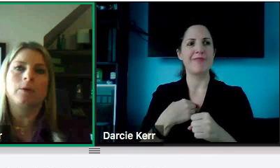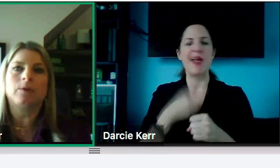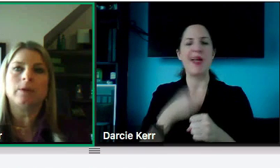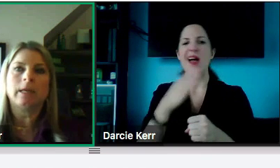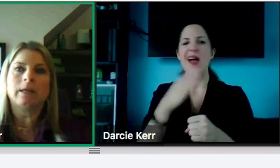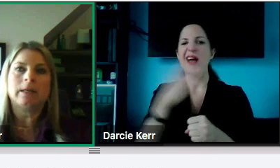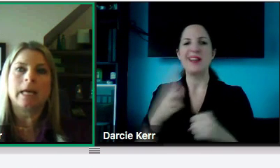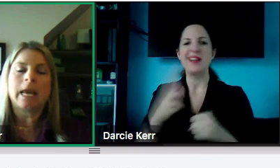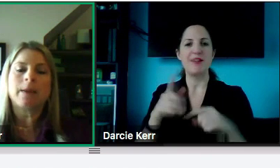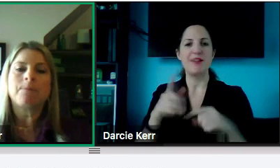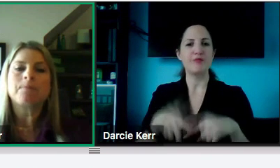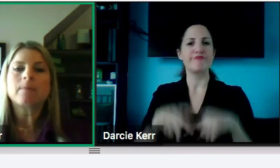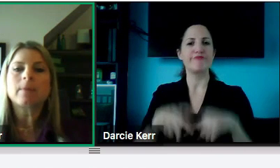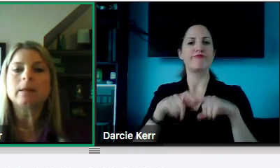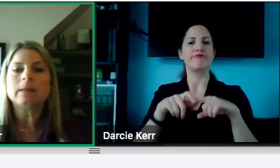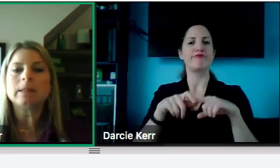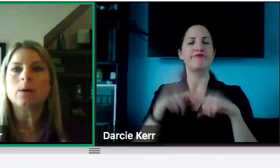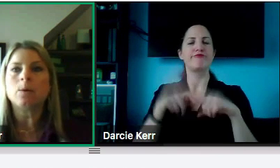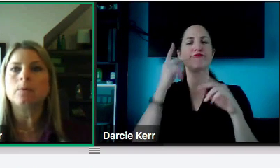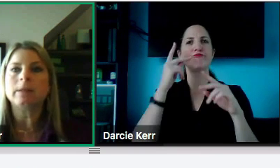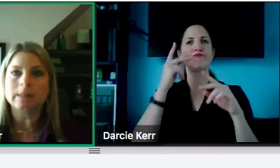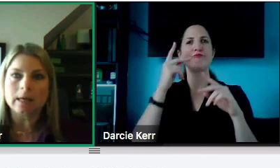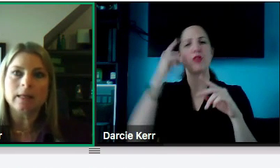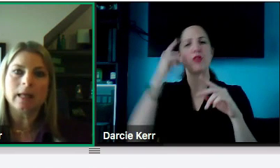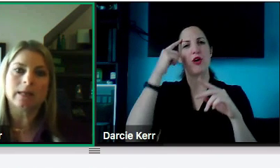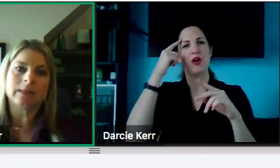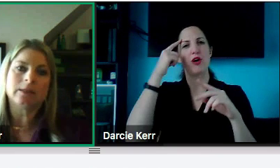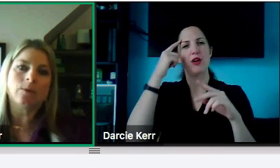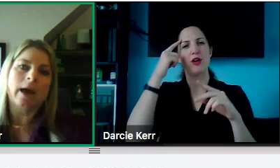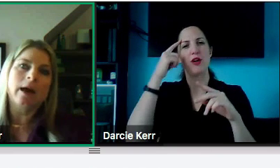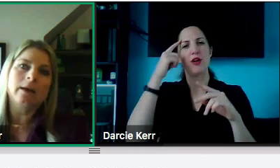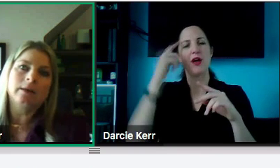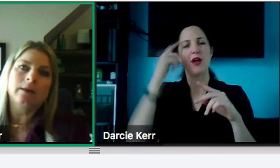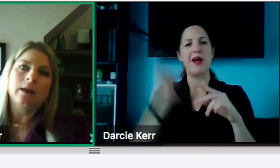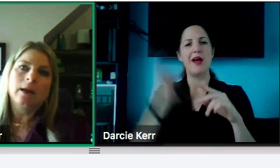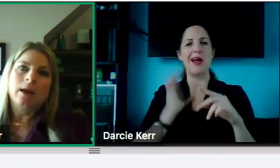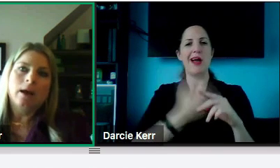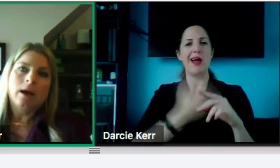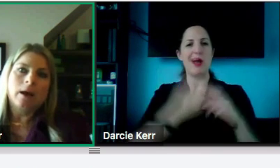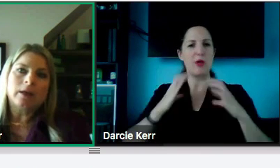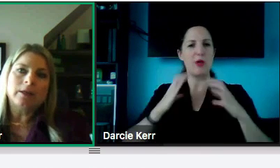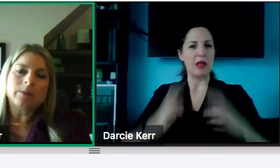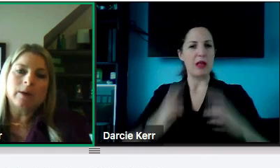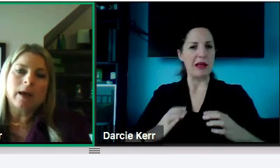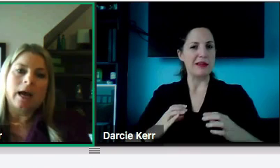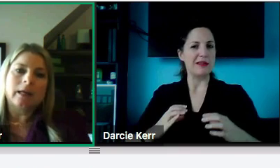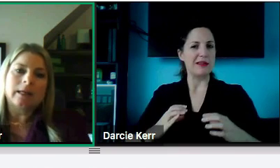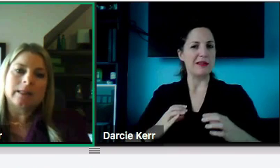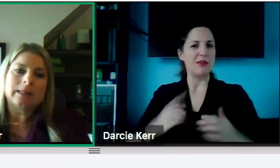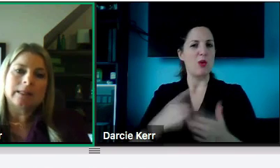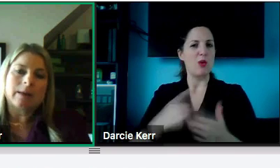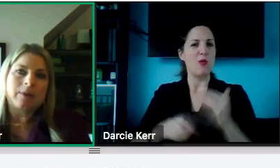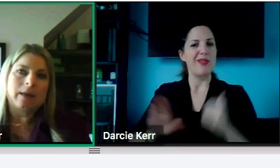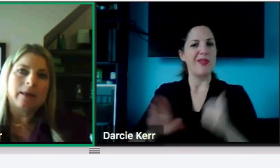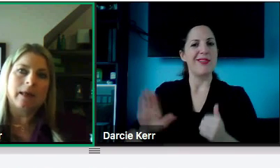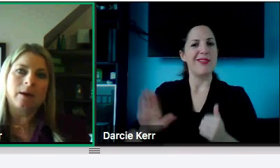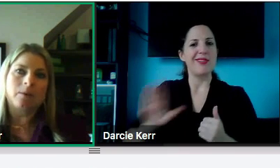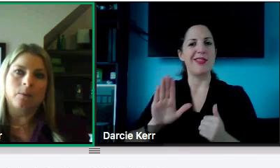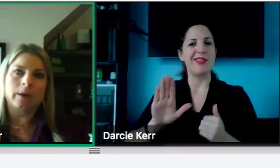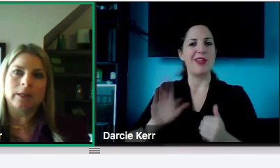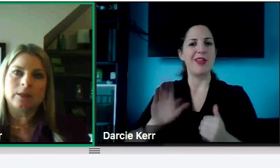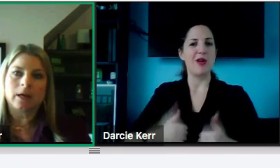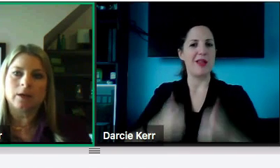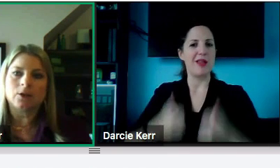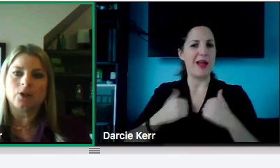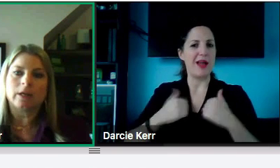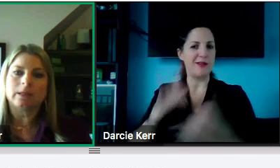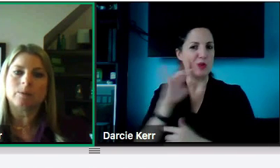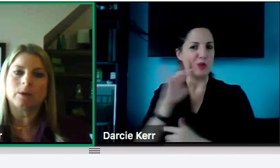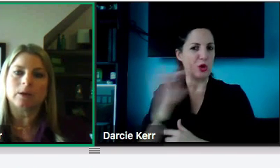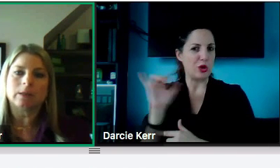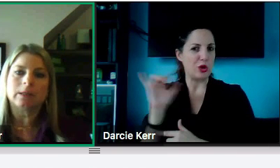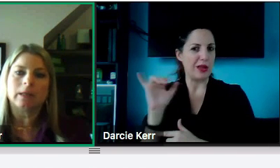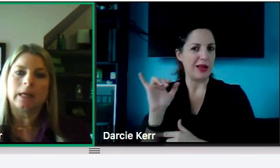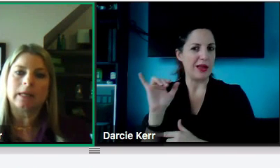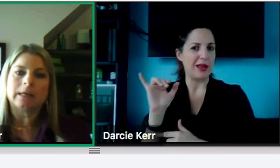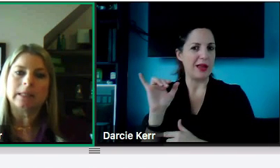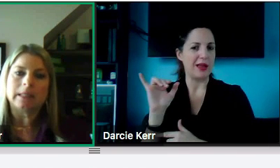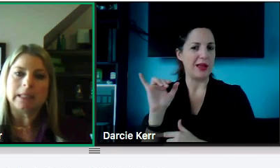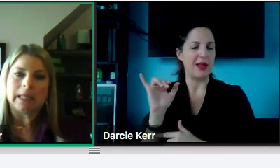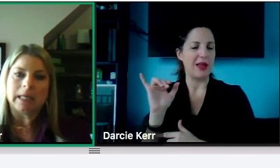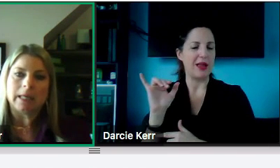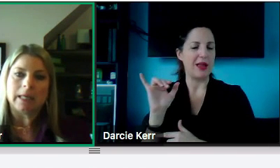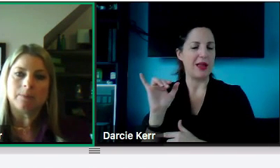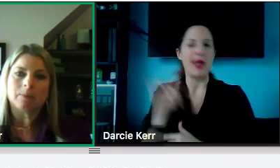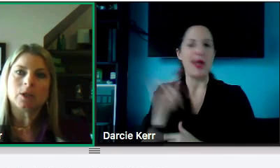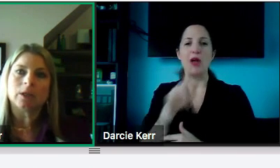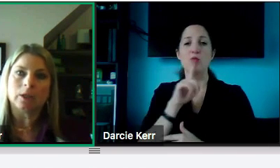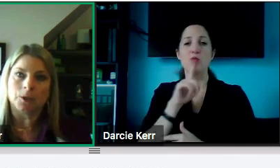were going through day to day. So the study let us know that. And I just want to highlight something that really touched us personally